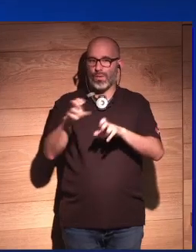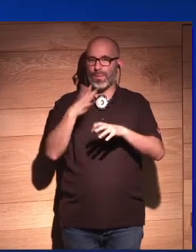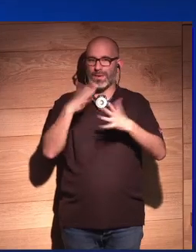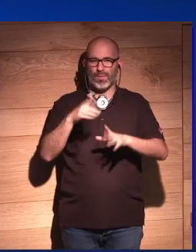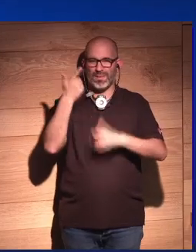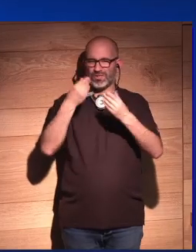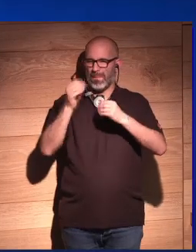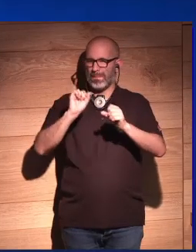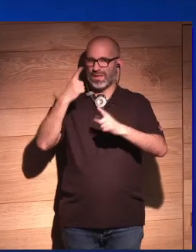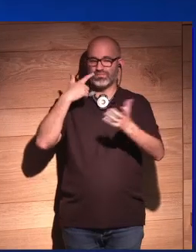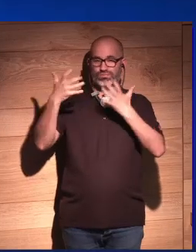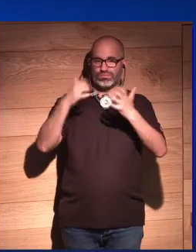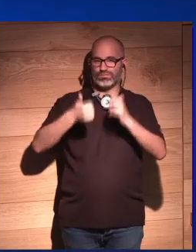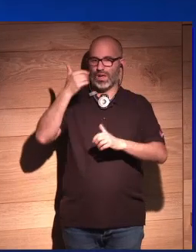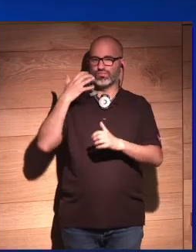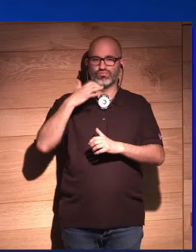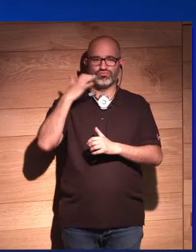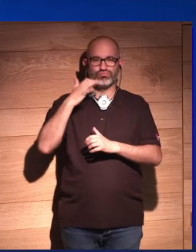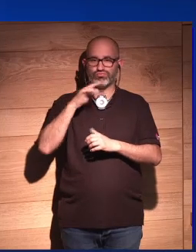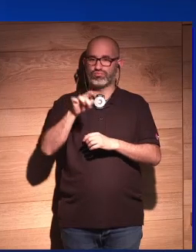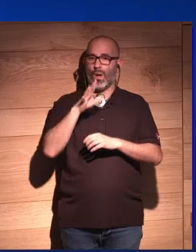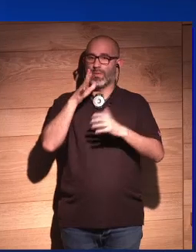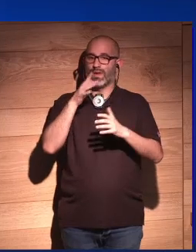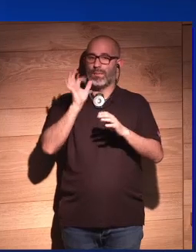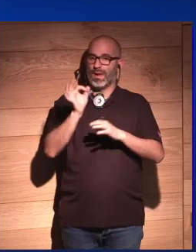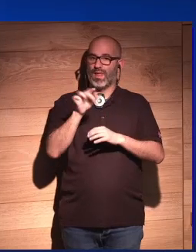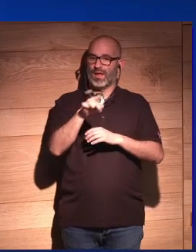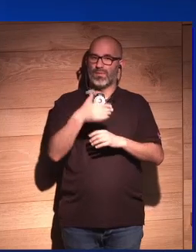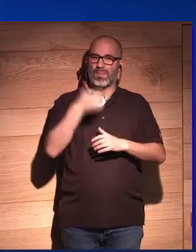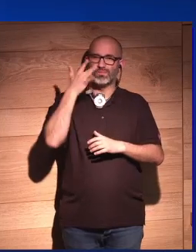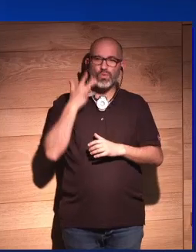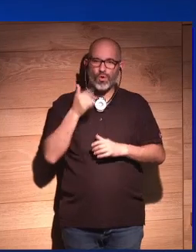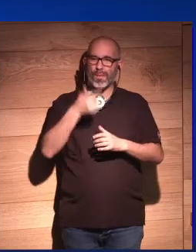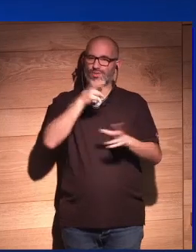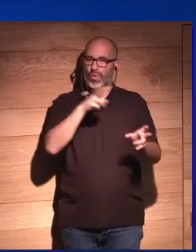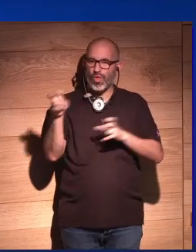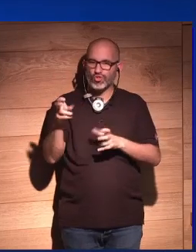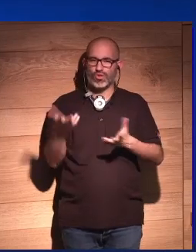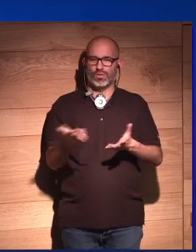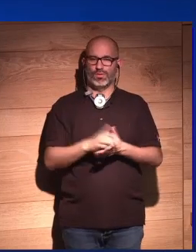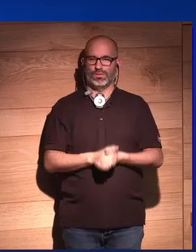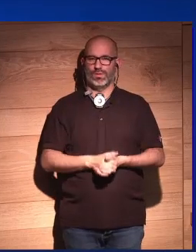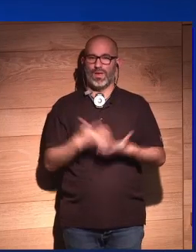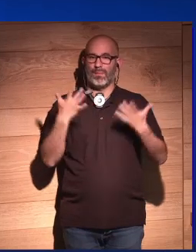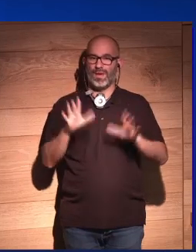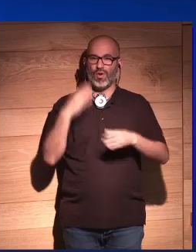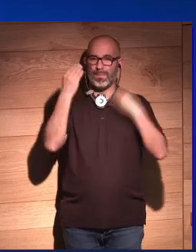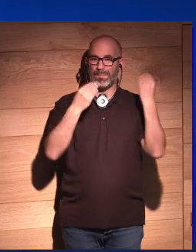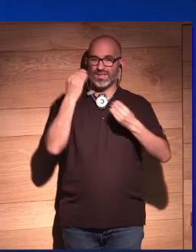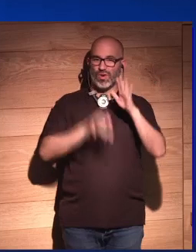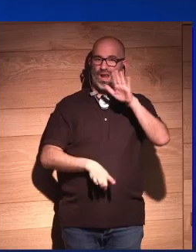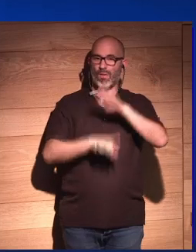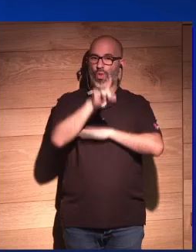Maybe it's because it was maybe a little bit more pure, more new. But I think, you know, the evolution